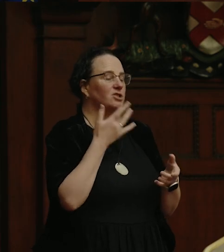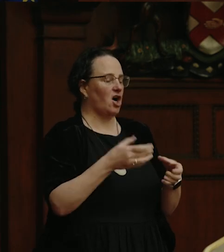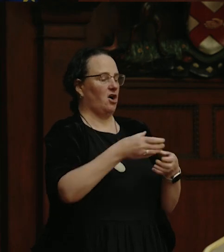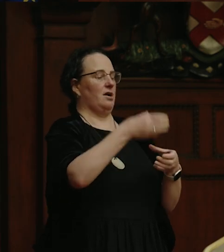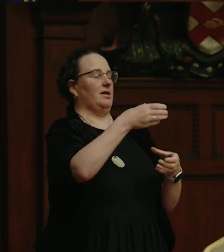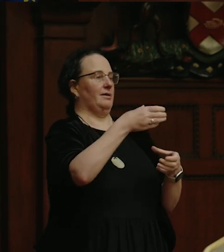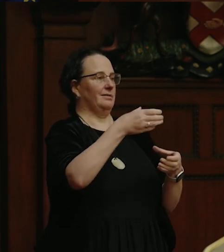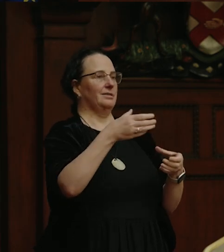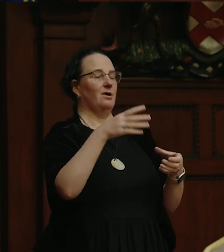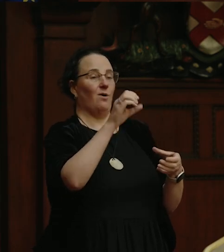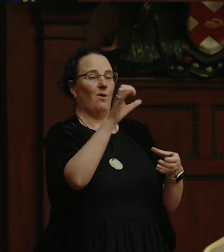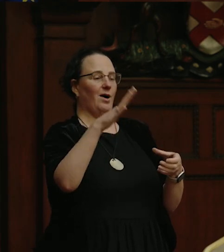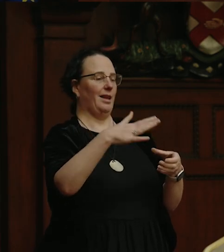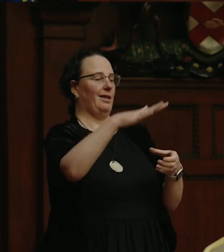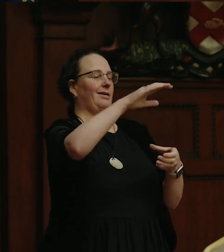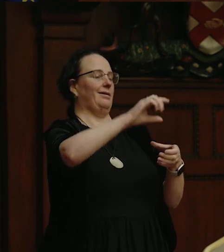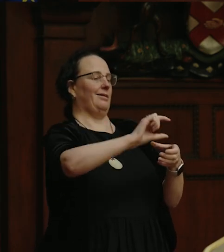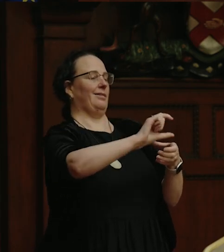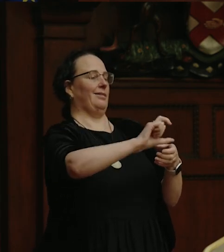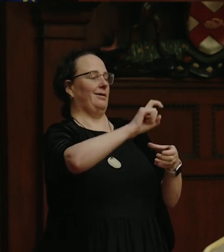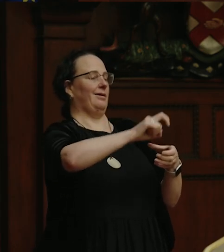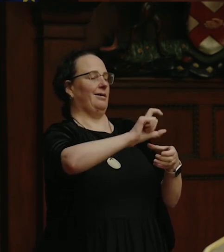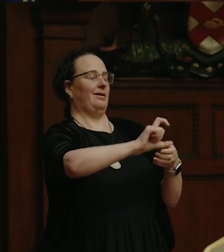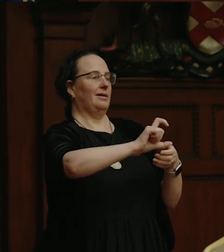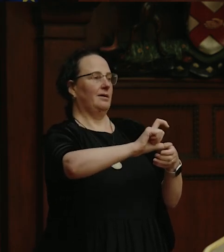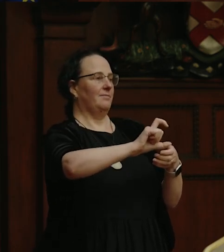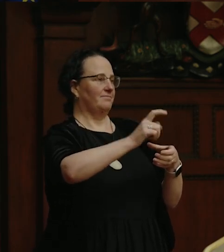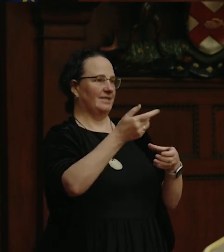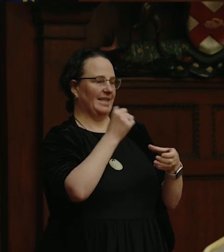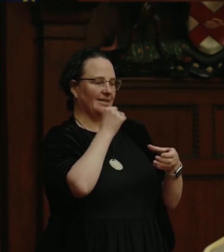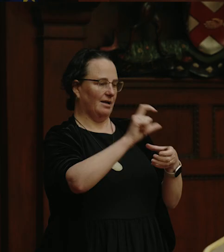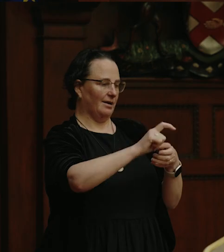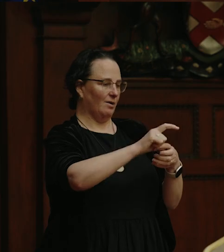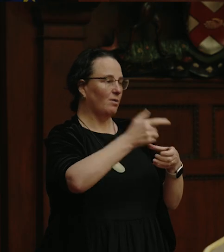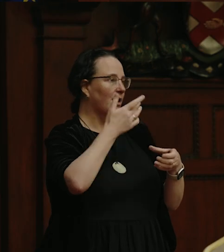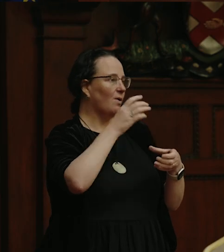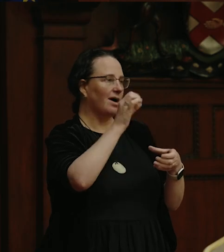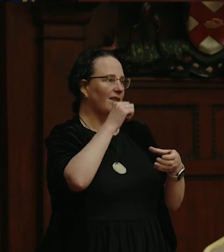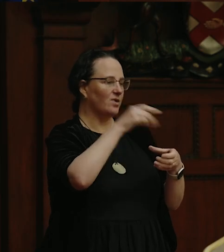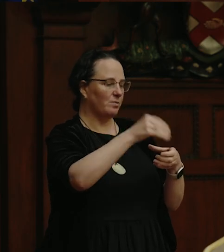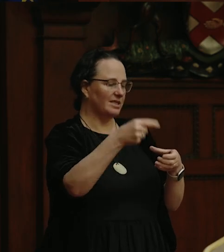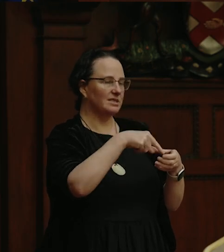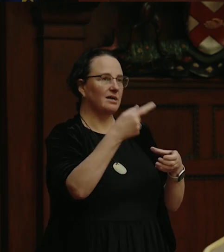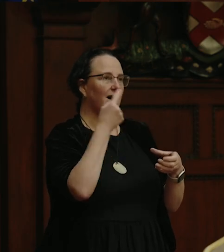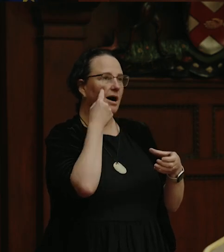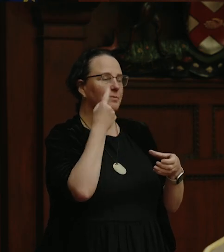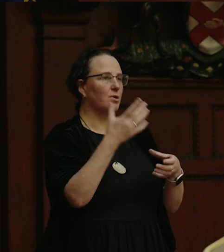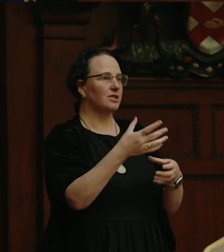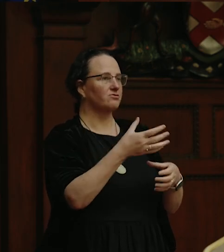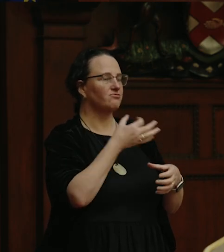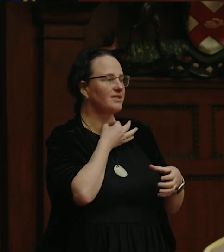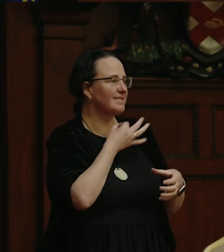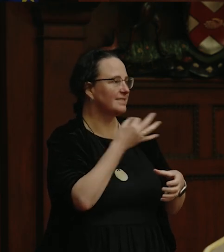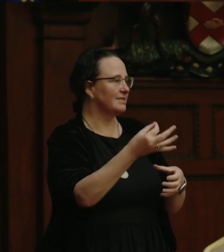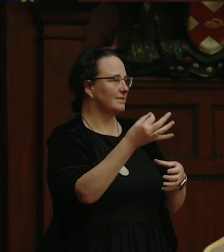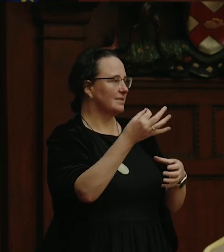There's no longer that oily layer protecting for evaporation, so your eye surface becomes much more exposed, much quicker